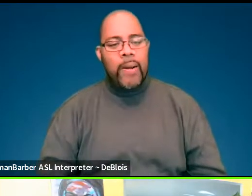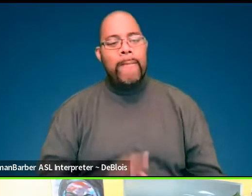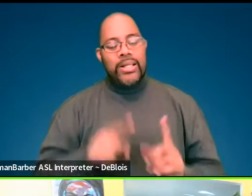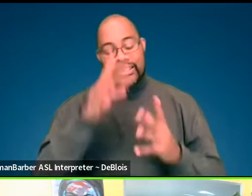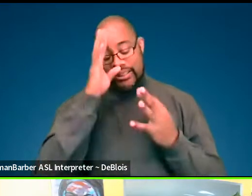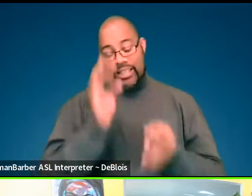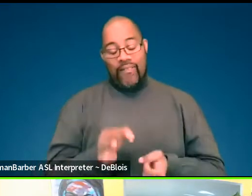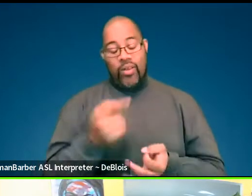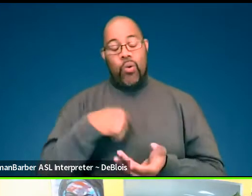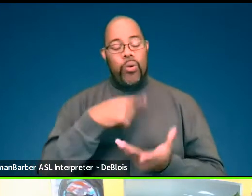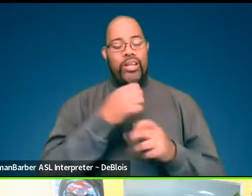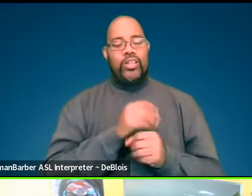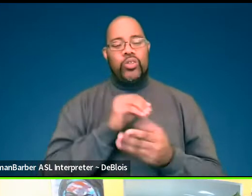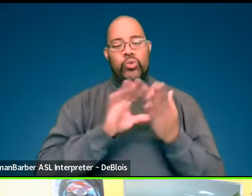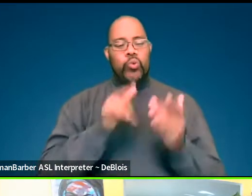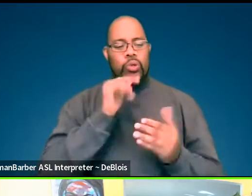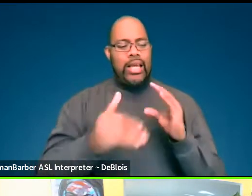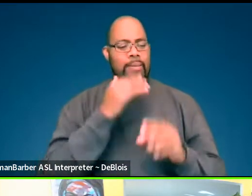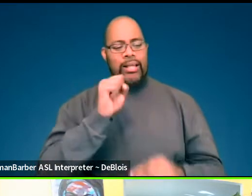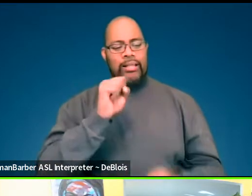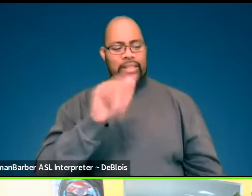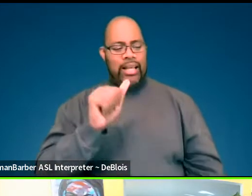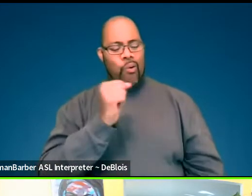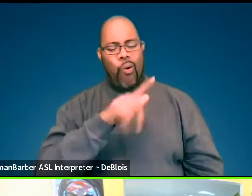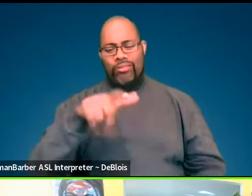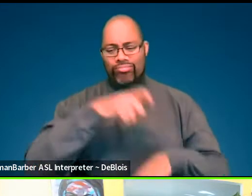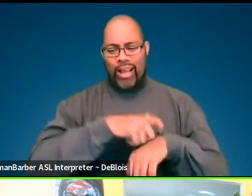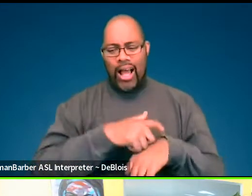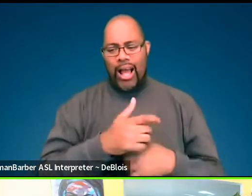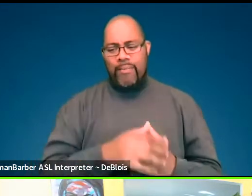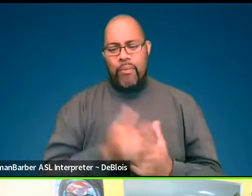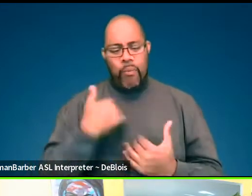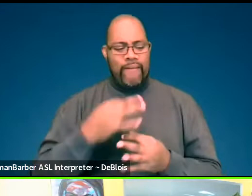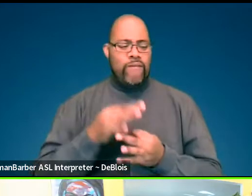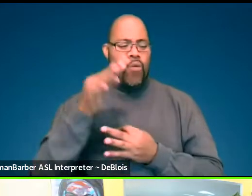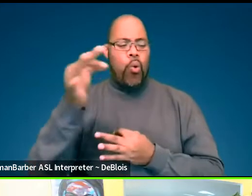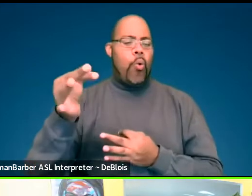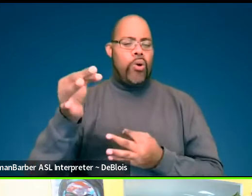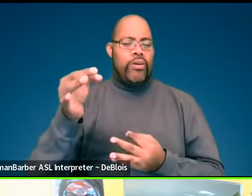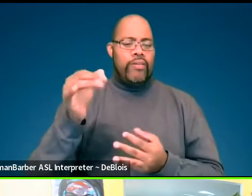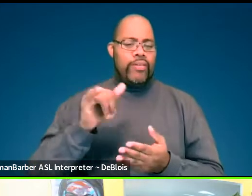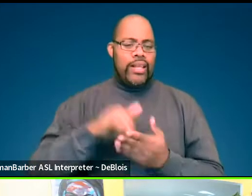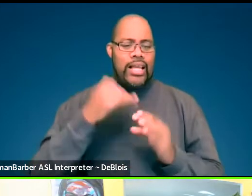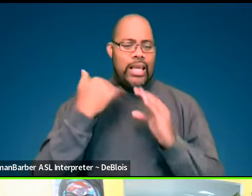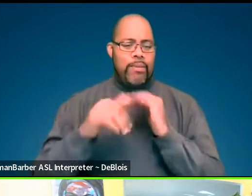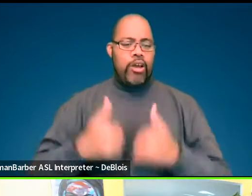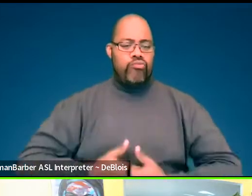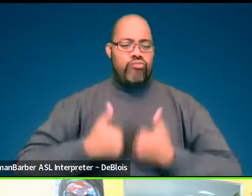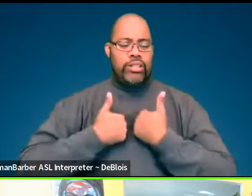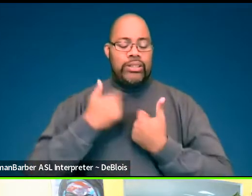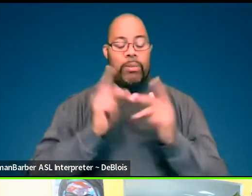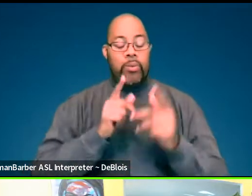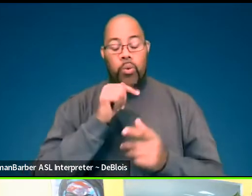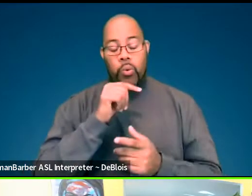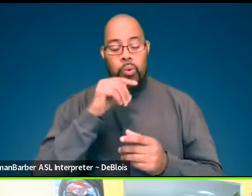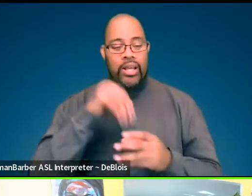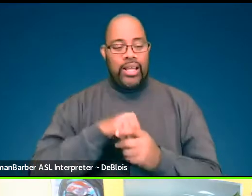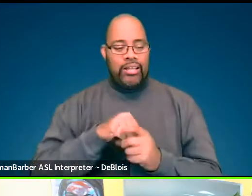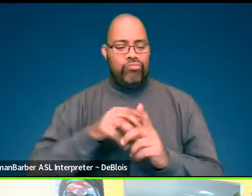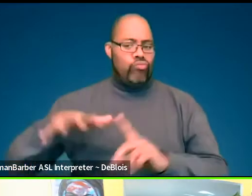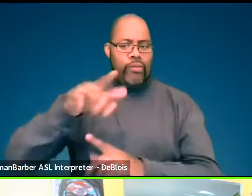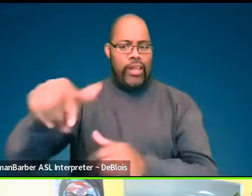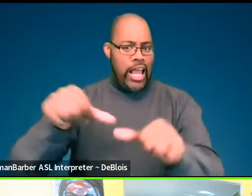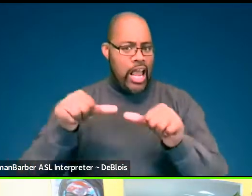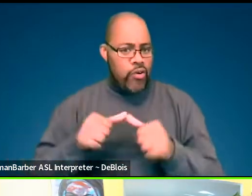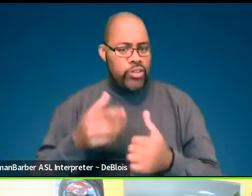definitely, you know, we get students who email SBA all the time, and we forward them the email addresses of folks who are in and around their